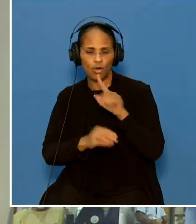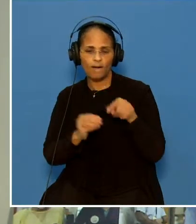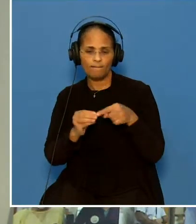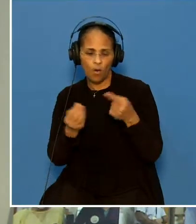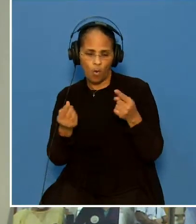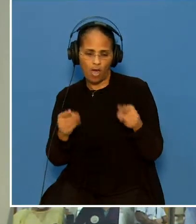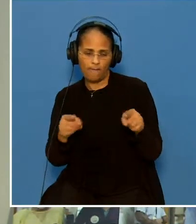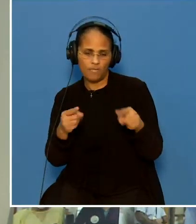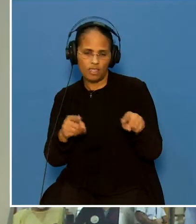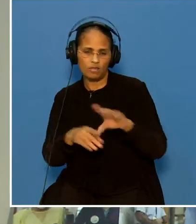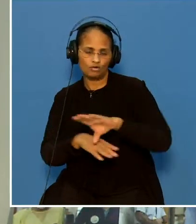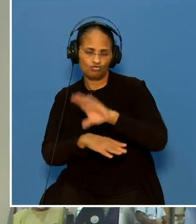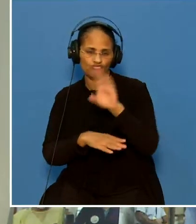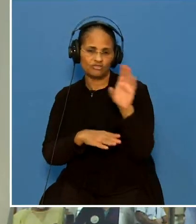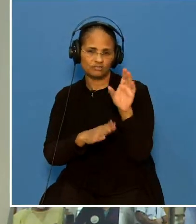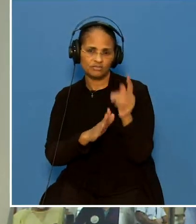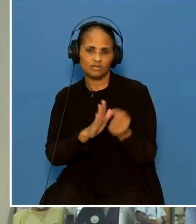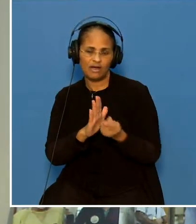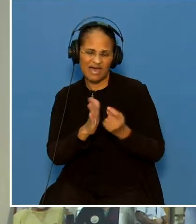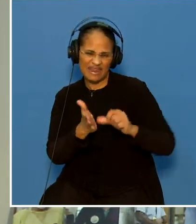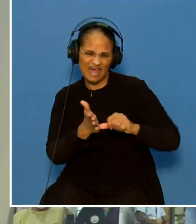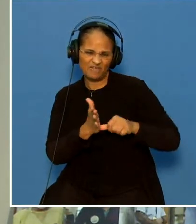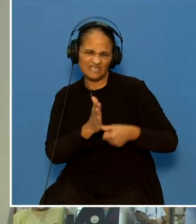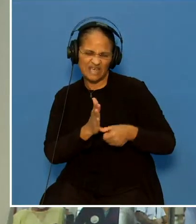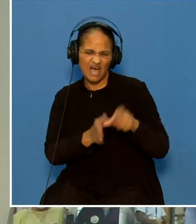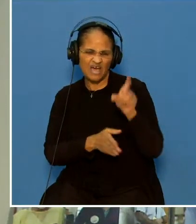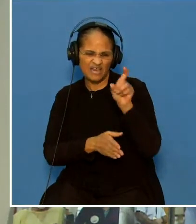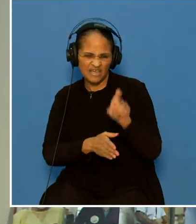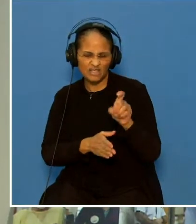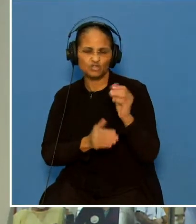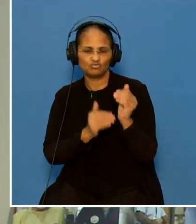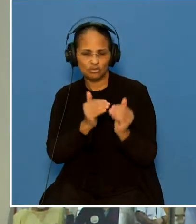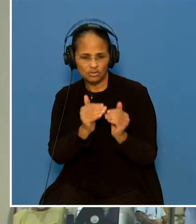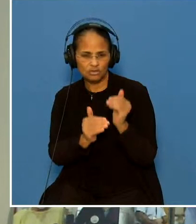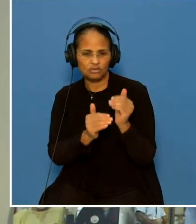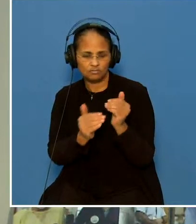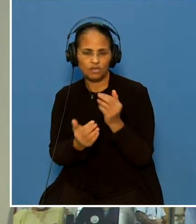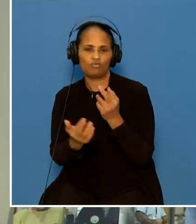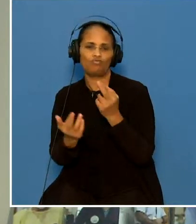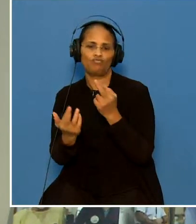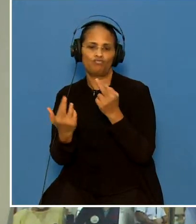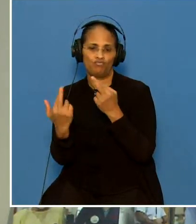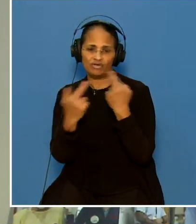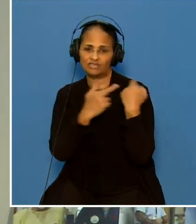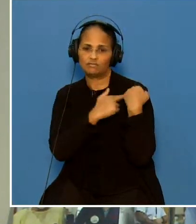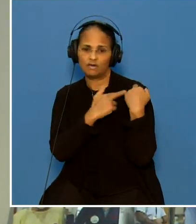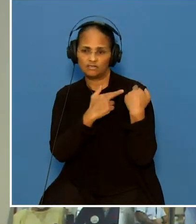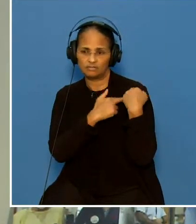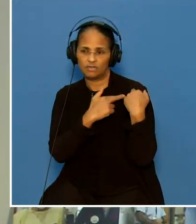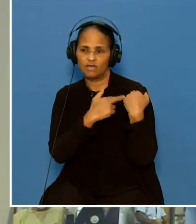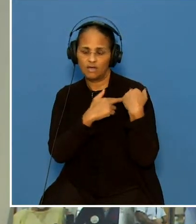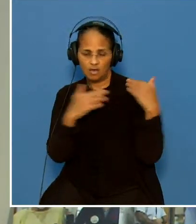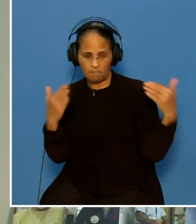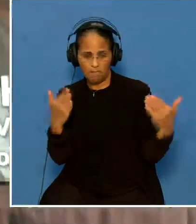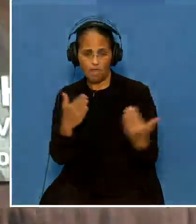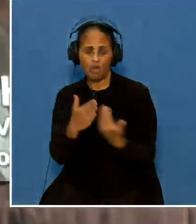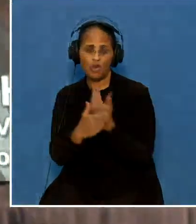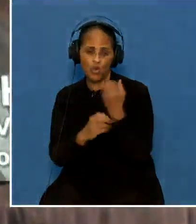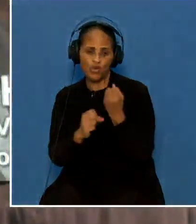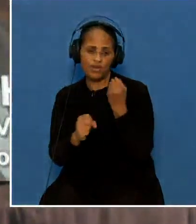during the Christmas holiday and emphasize our need to continue to act responsibly during the looming New Year's